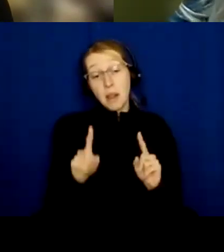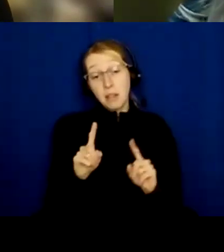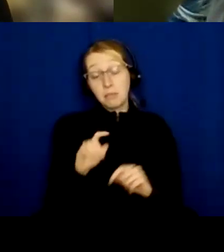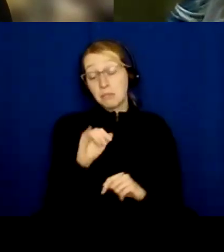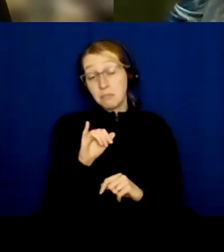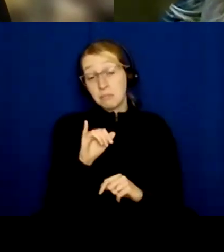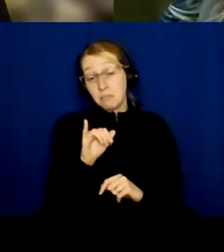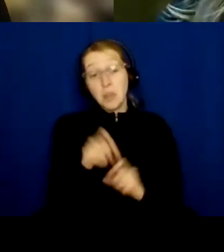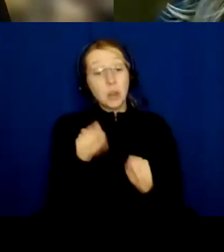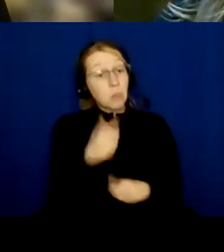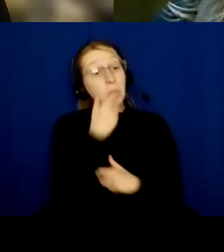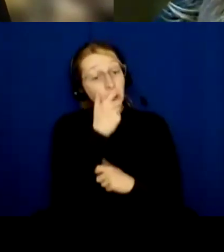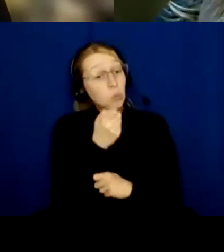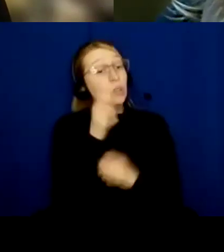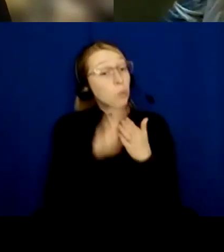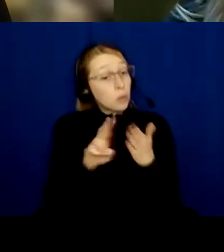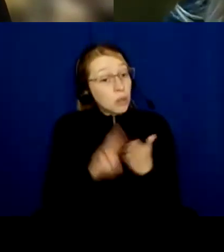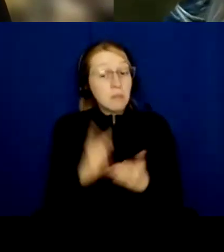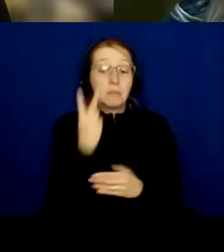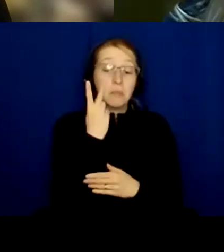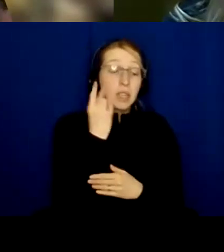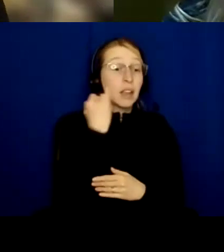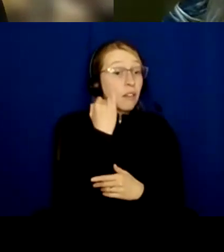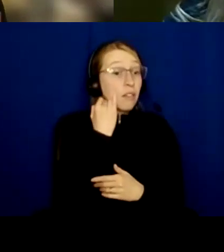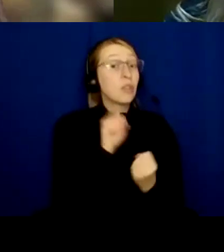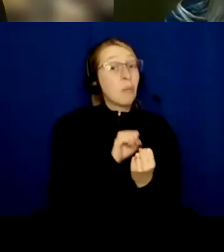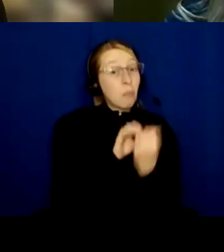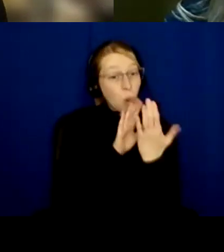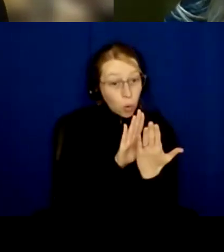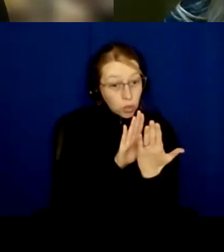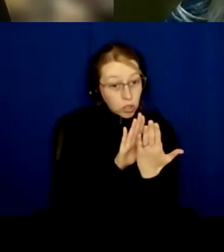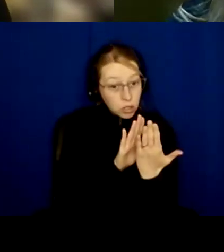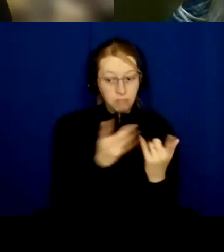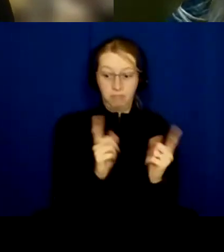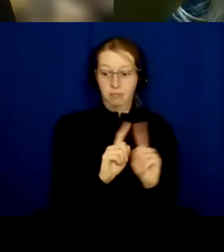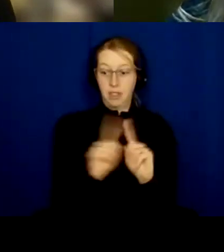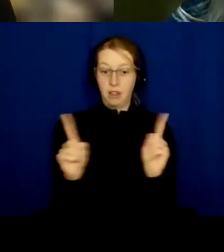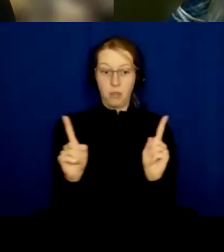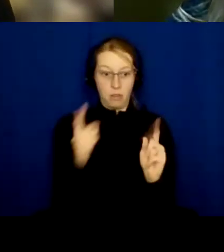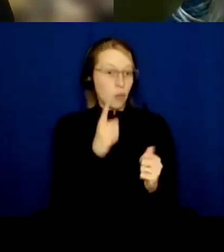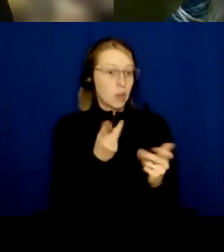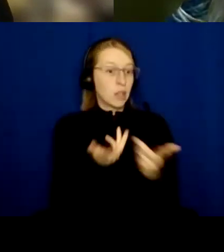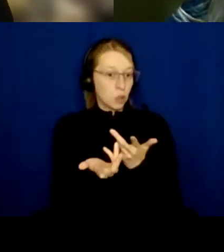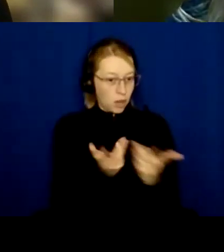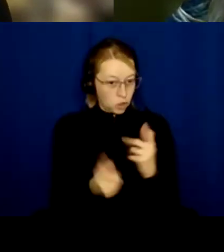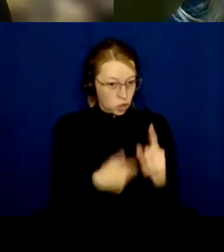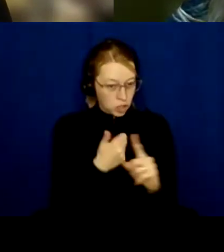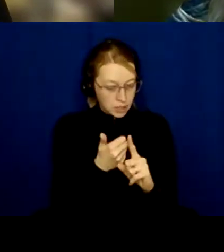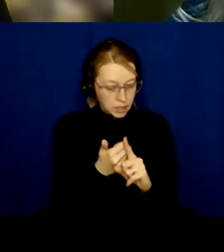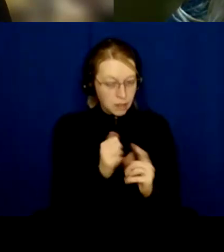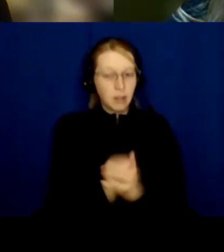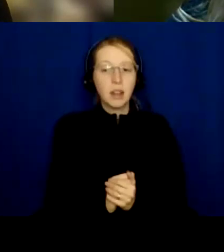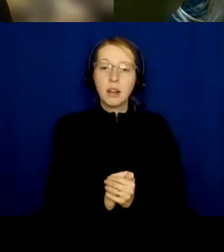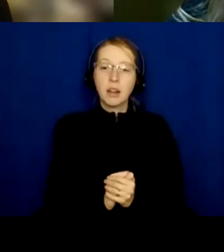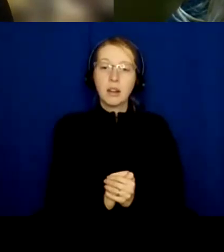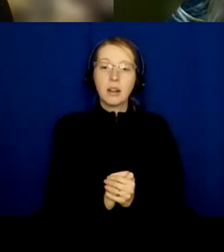differences in relationship to the approach to the interaction itself. But just generally across the board, we were seeing more things,